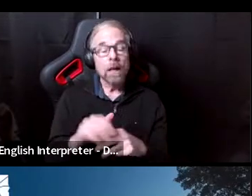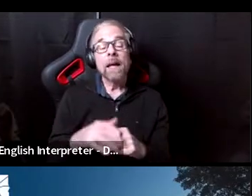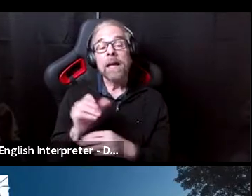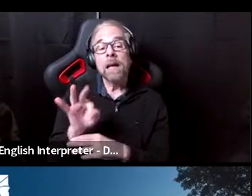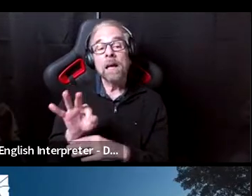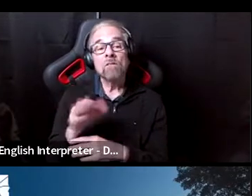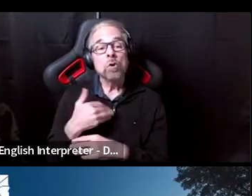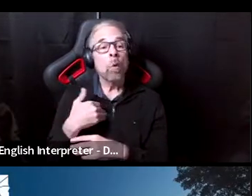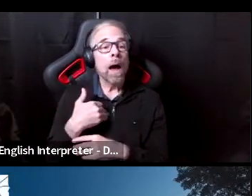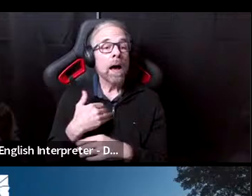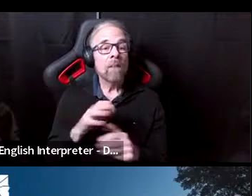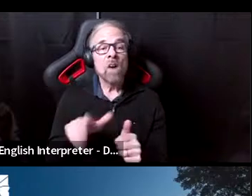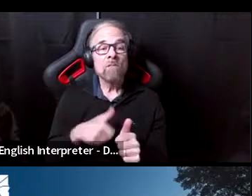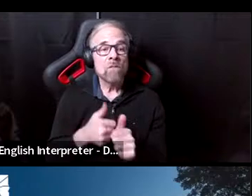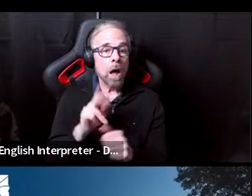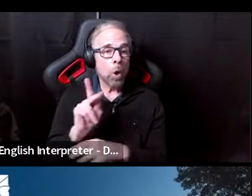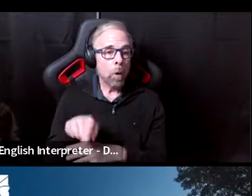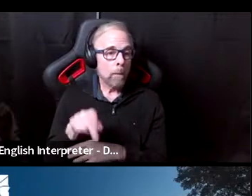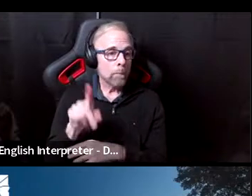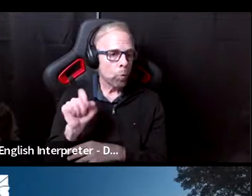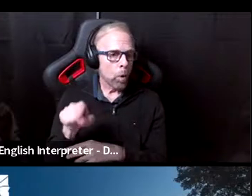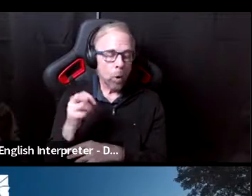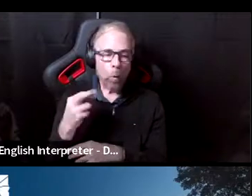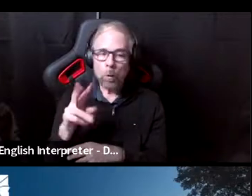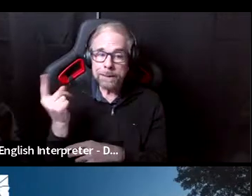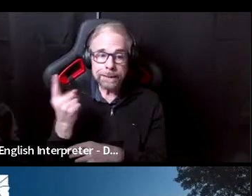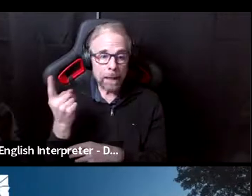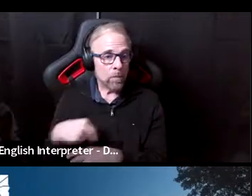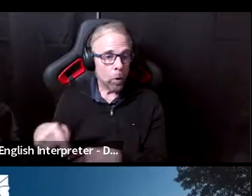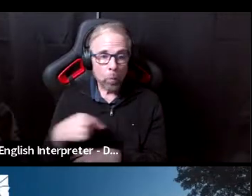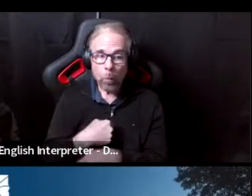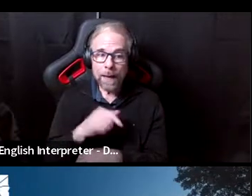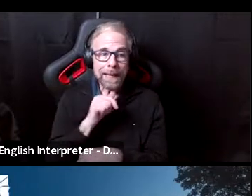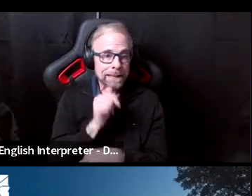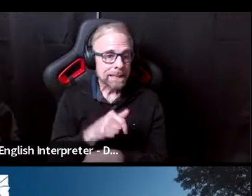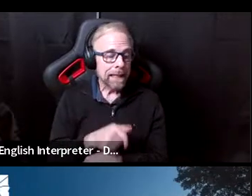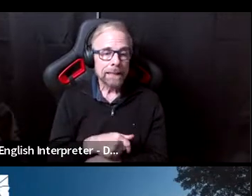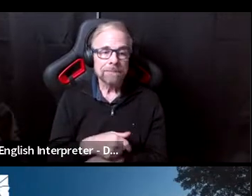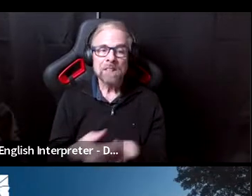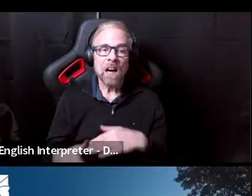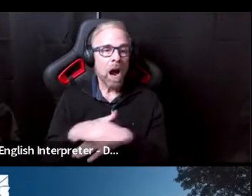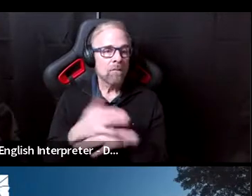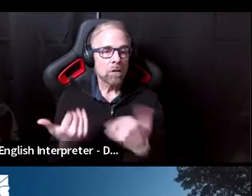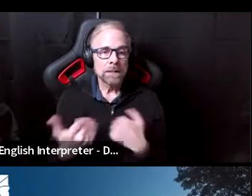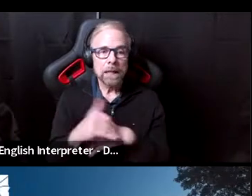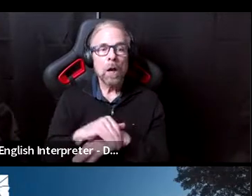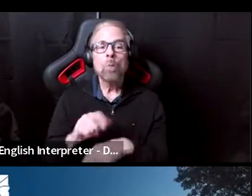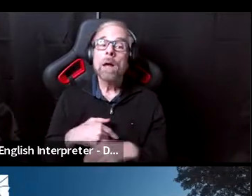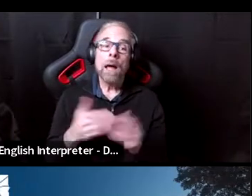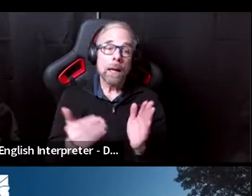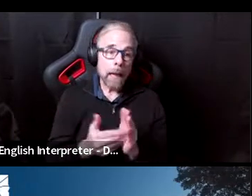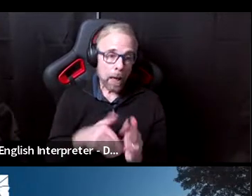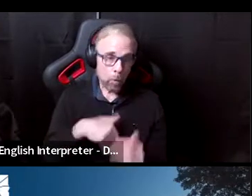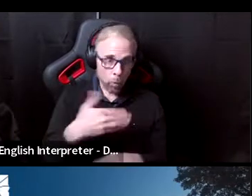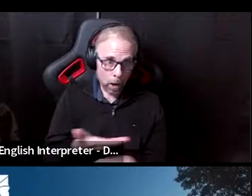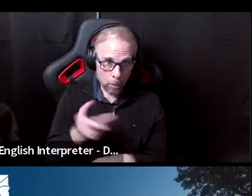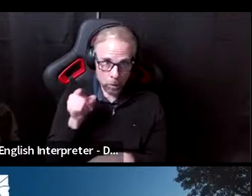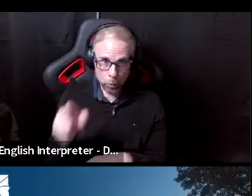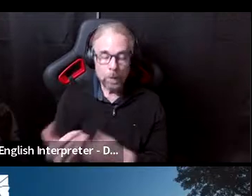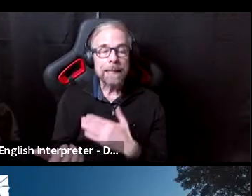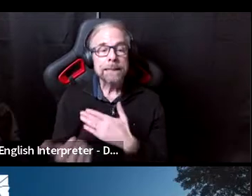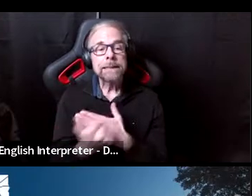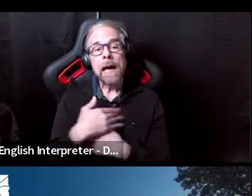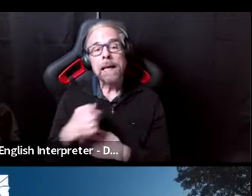have a follow-up question or something that we have not been able to cover this evening, we again welcome you to send us an